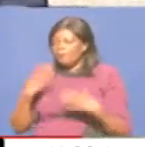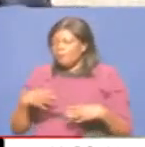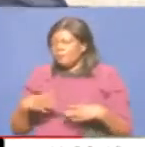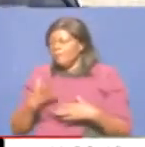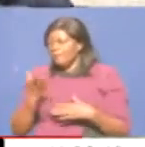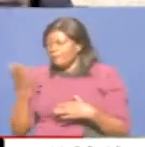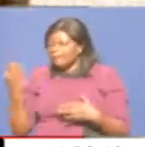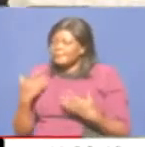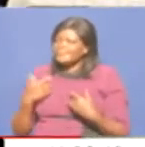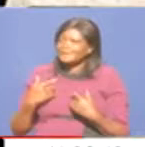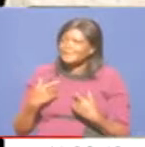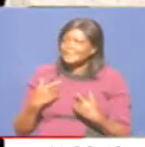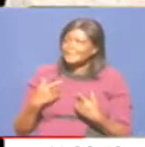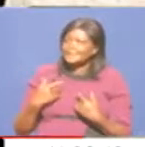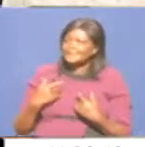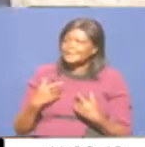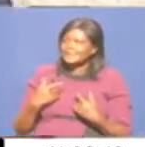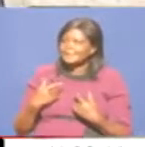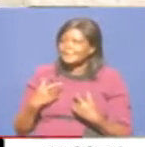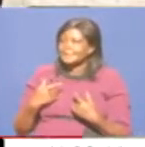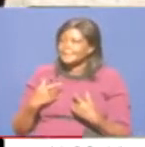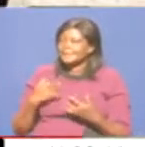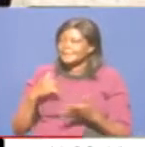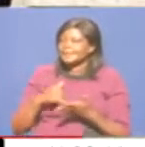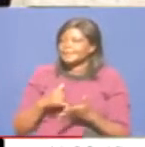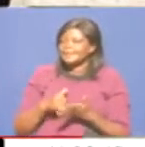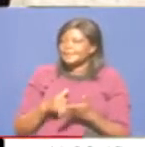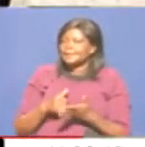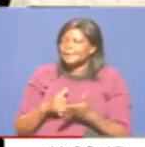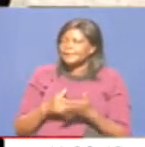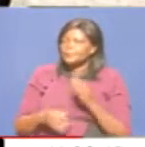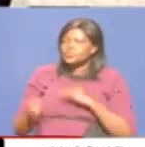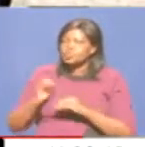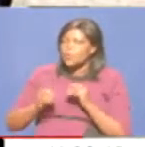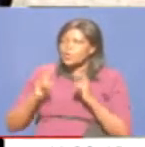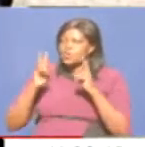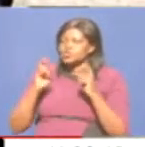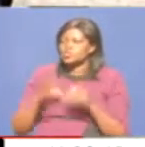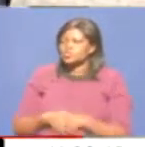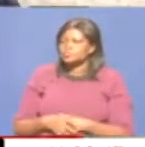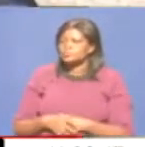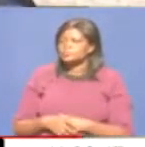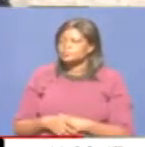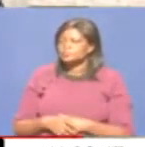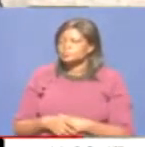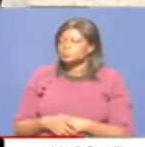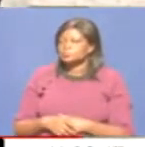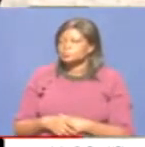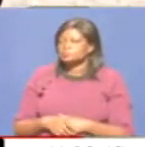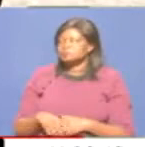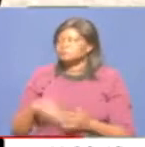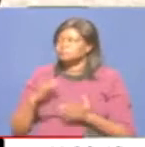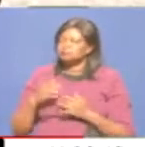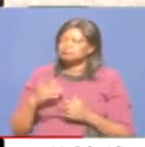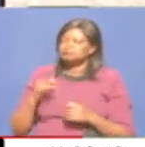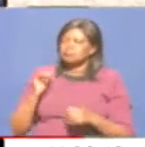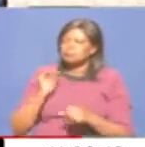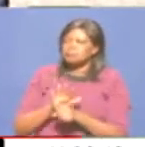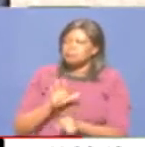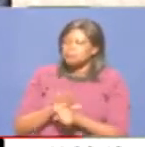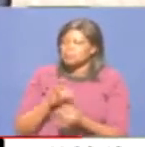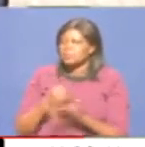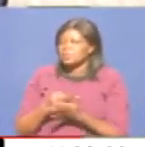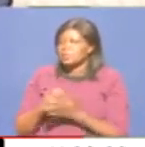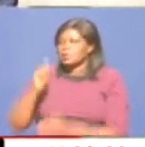has been adversely mentioned in corruption issues, amounted to billions of shillings in